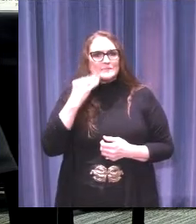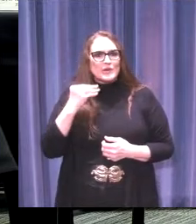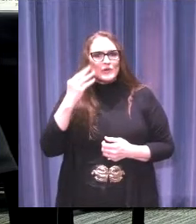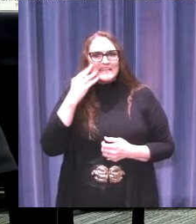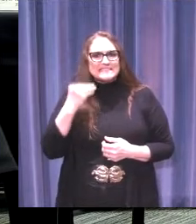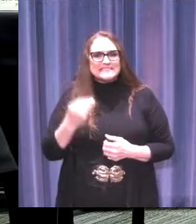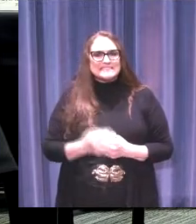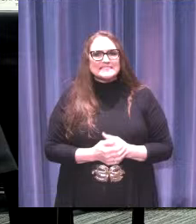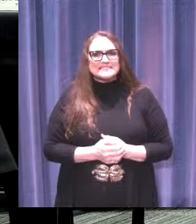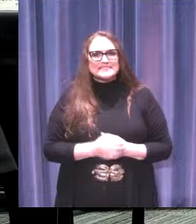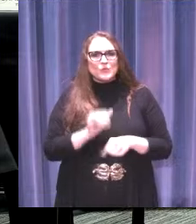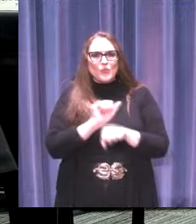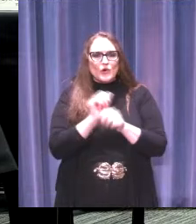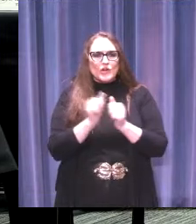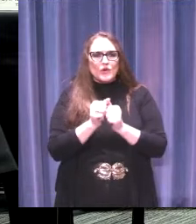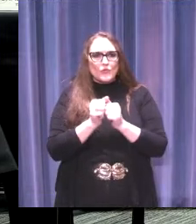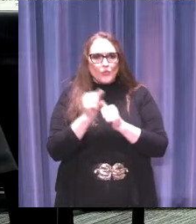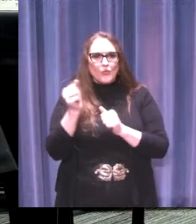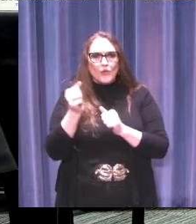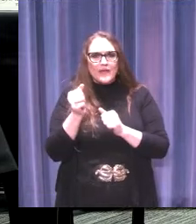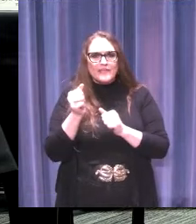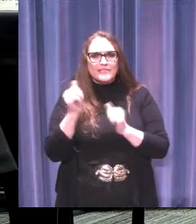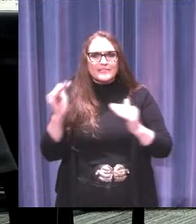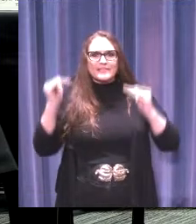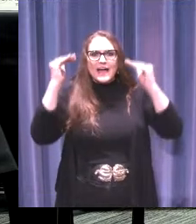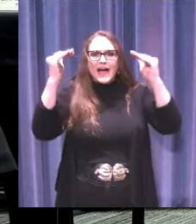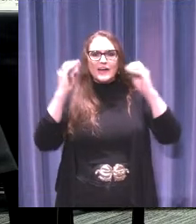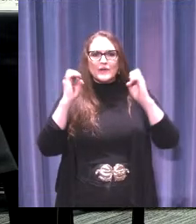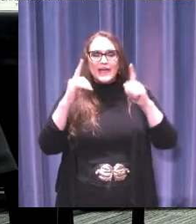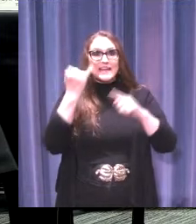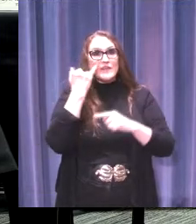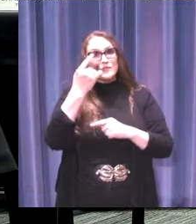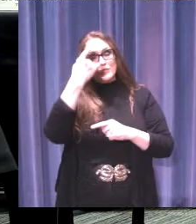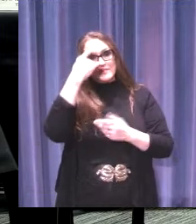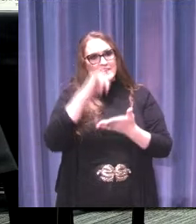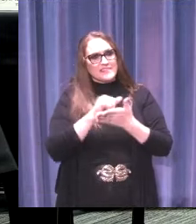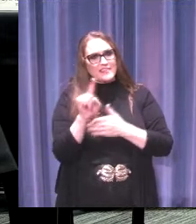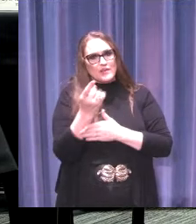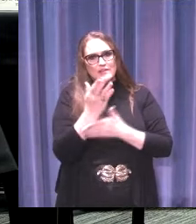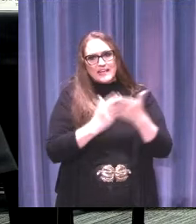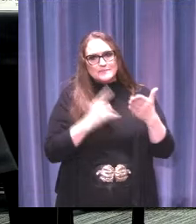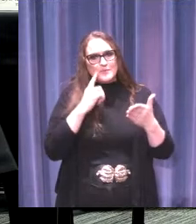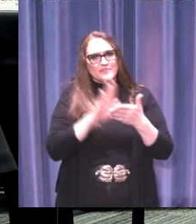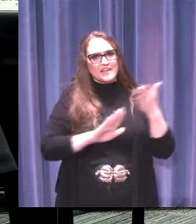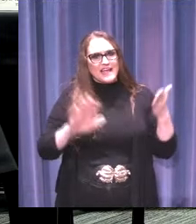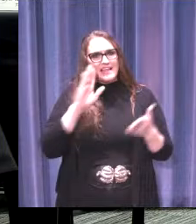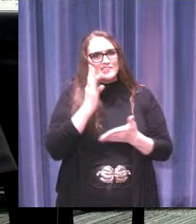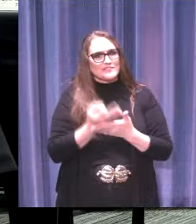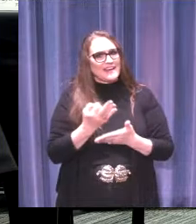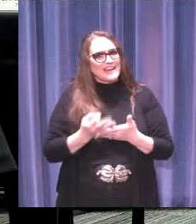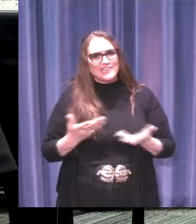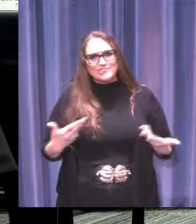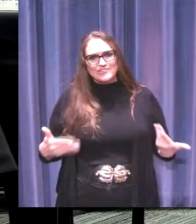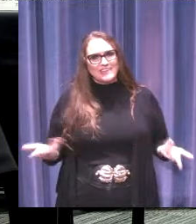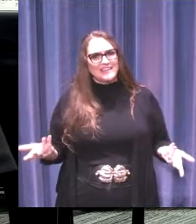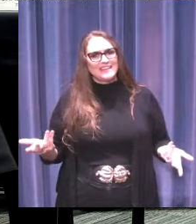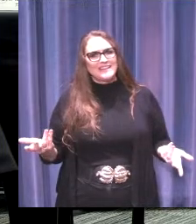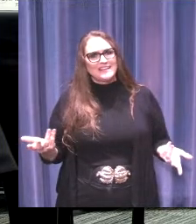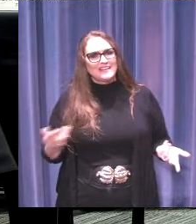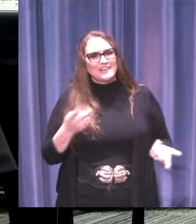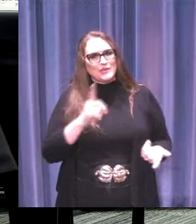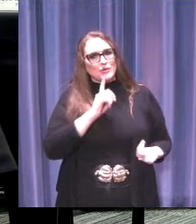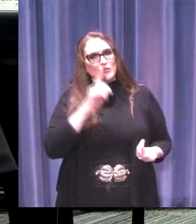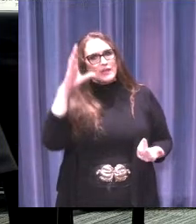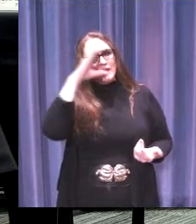experience working with higher ed. If you think that the only aspect of this college is financial, you've